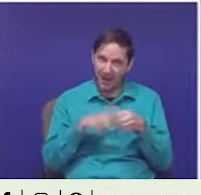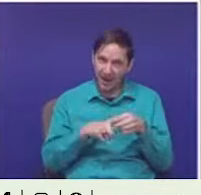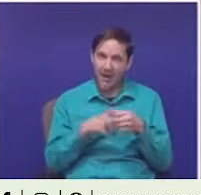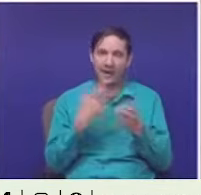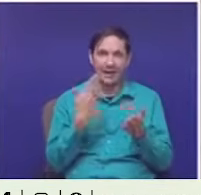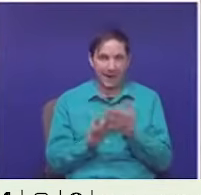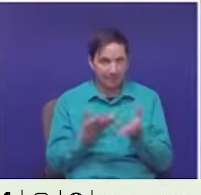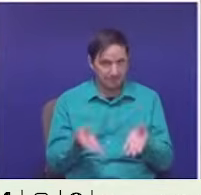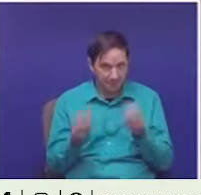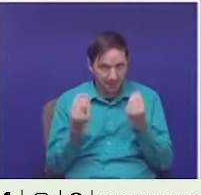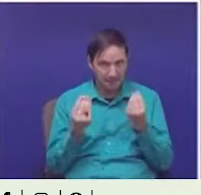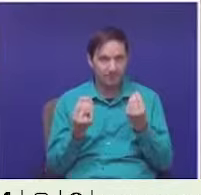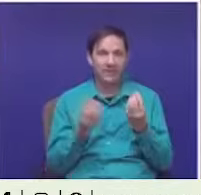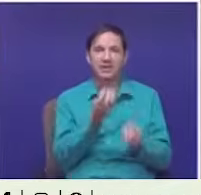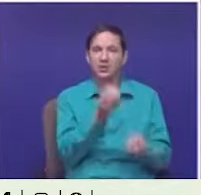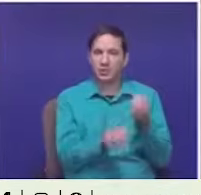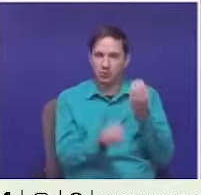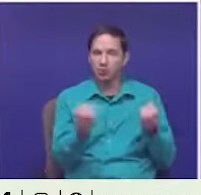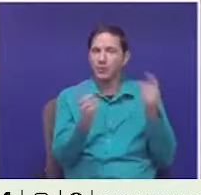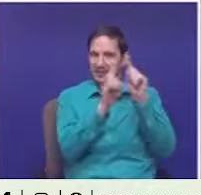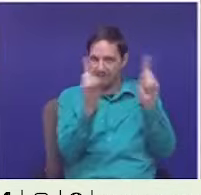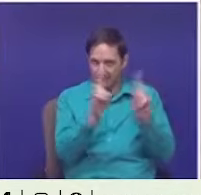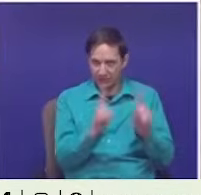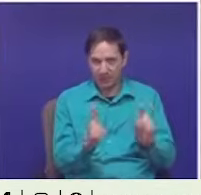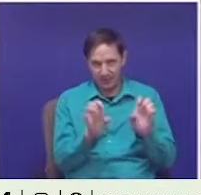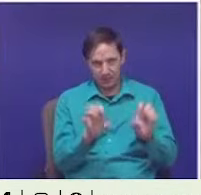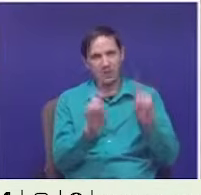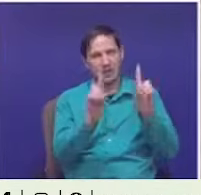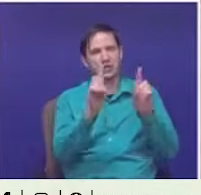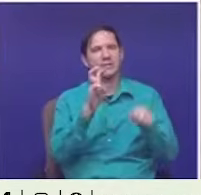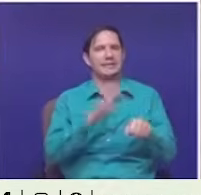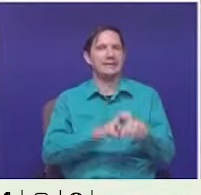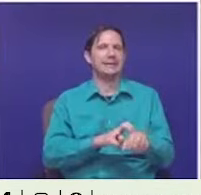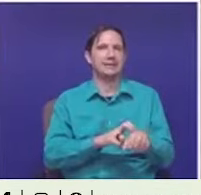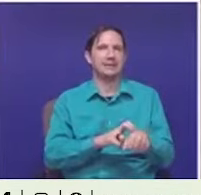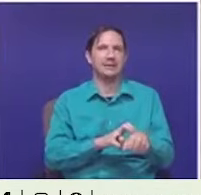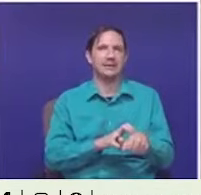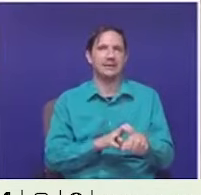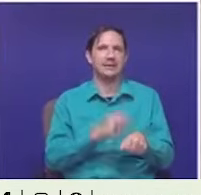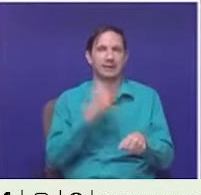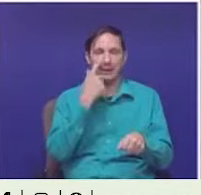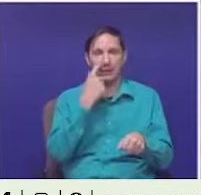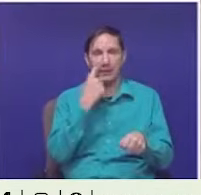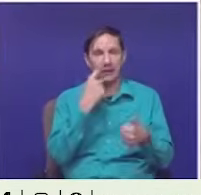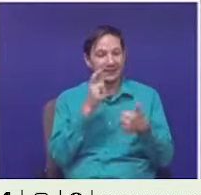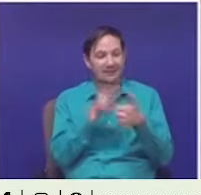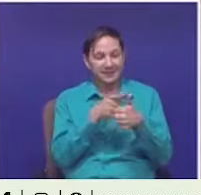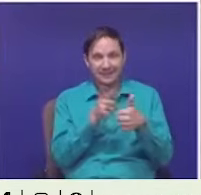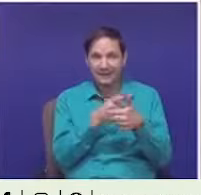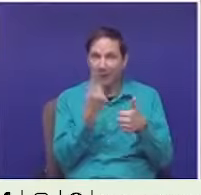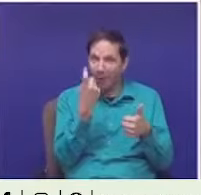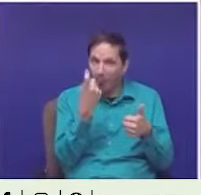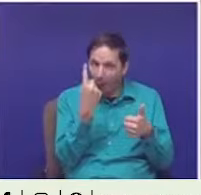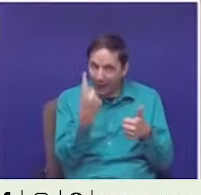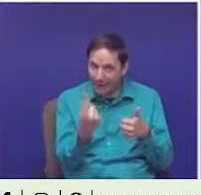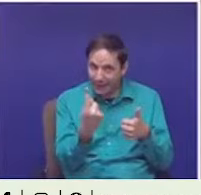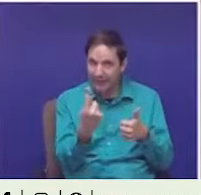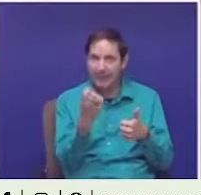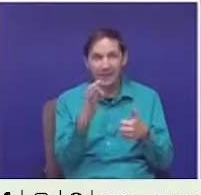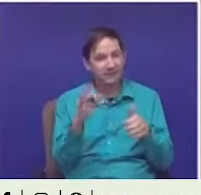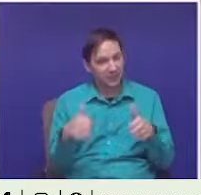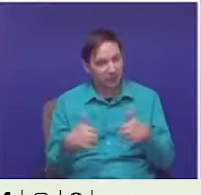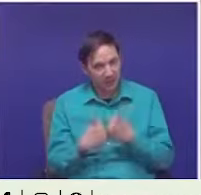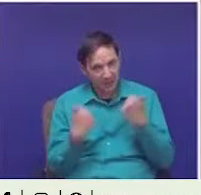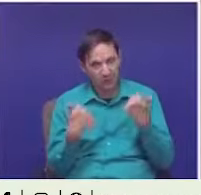anyone, number one is children with special education needs. They feature number one predominantly if you've got a challenge